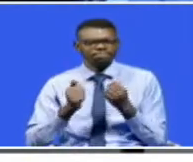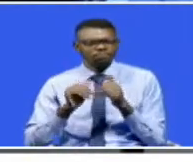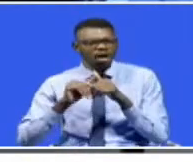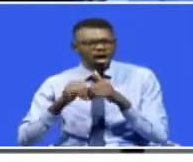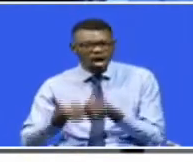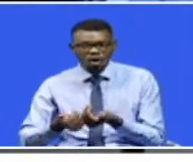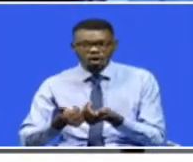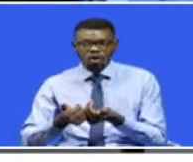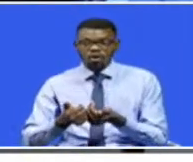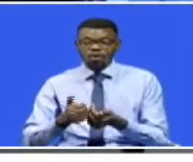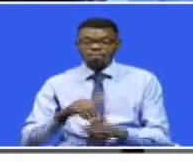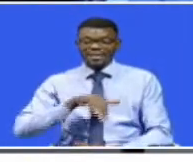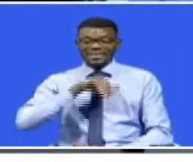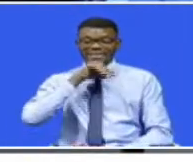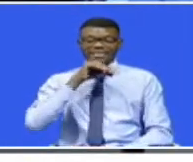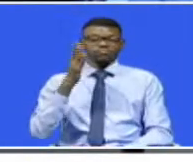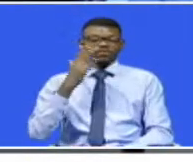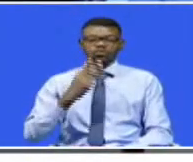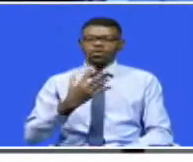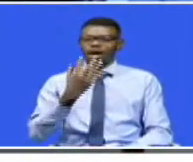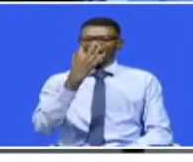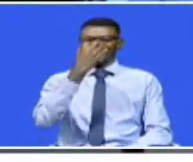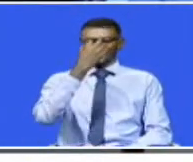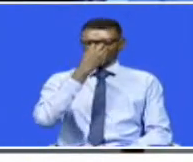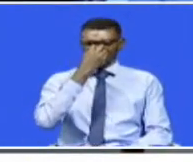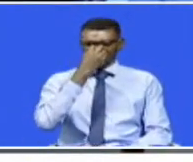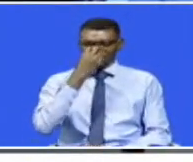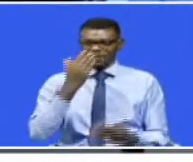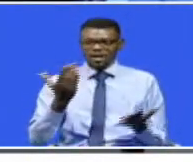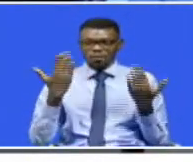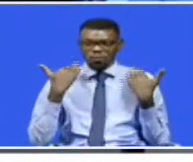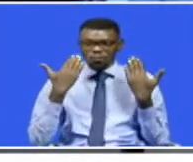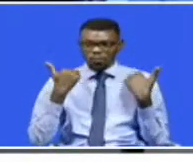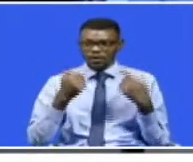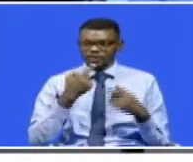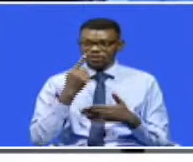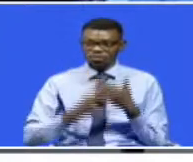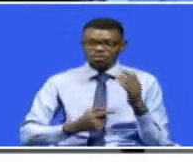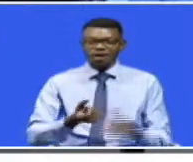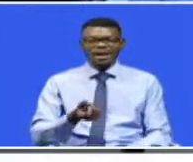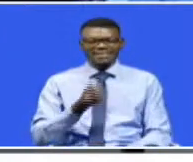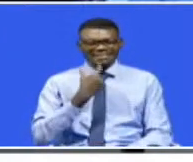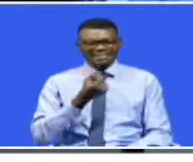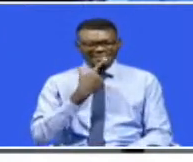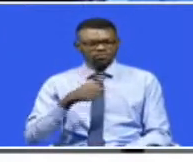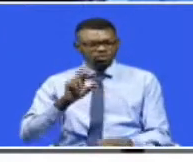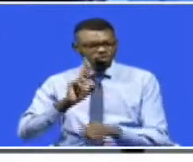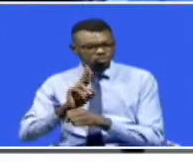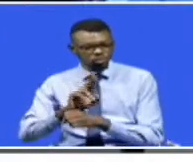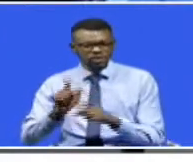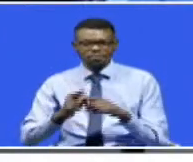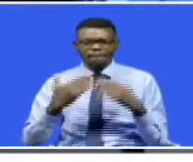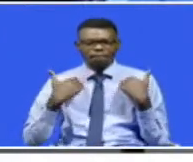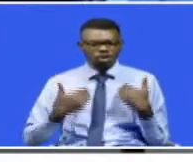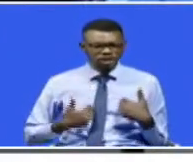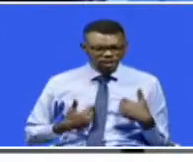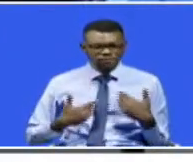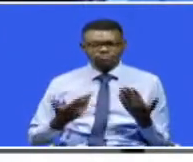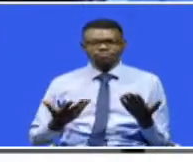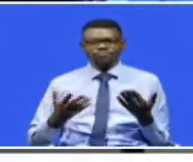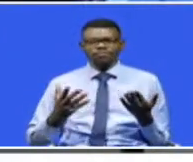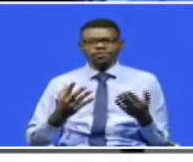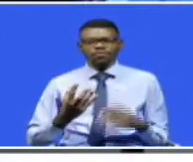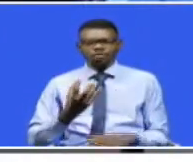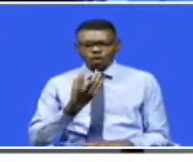one point put on oxygen, says intravenous drugs and steaming helped him get back on his feet. KTN News